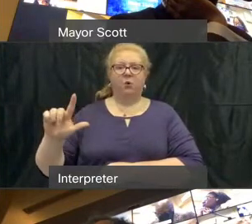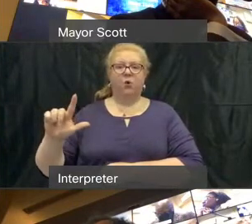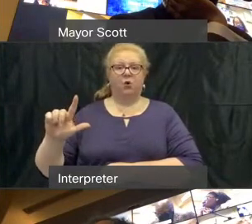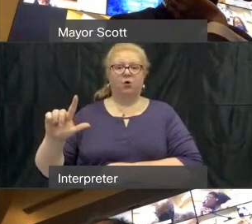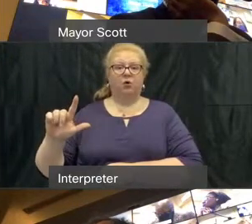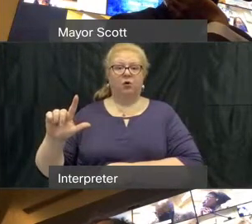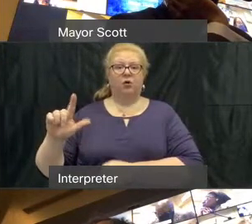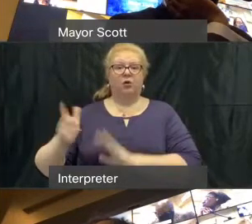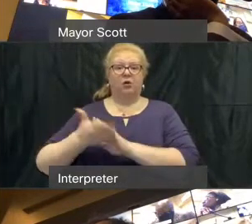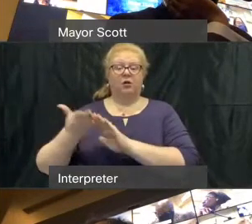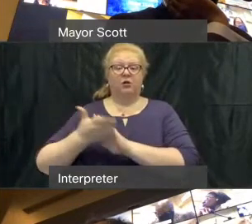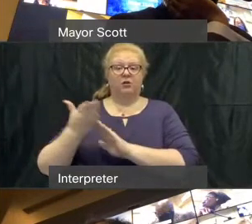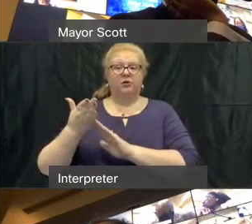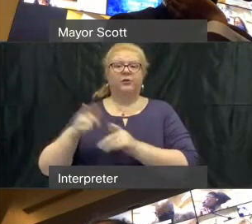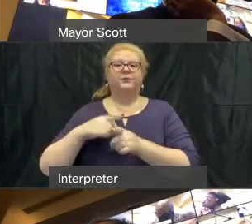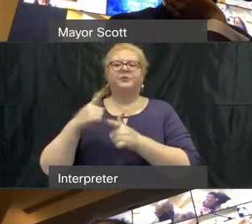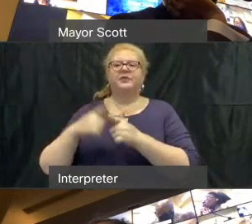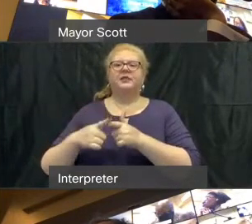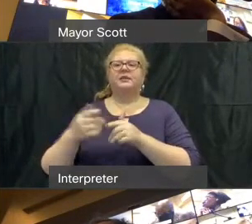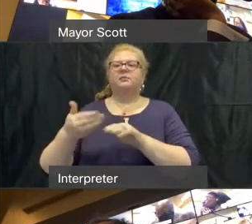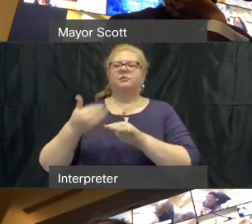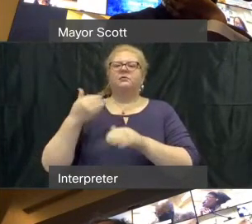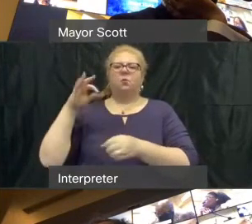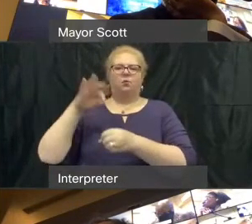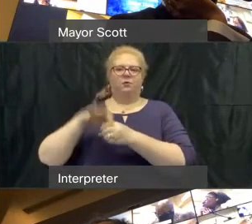but before a vote was taken, they were pulled down.